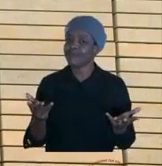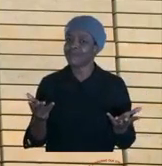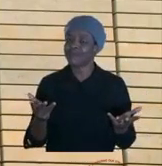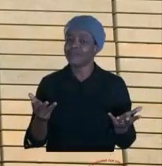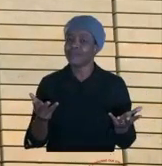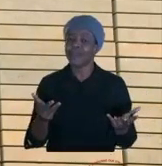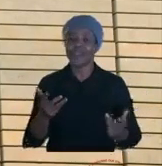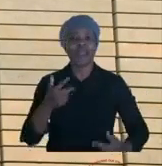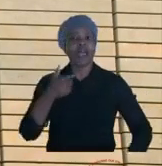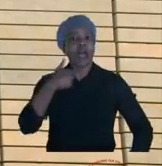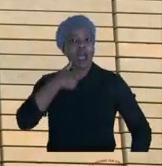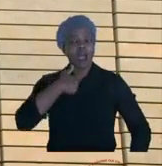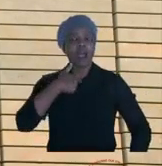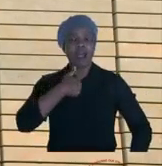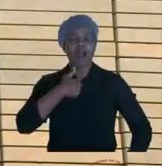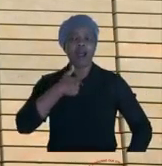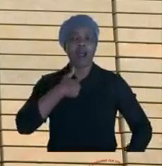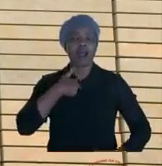I am her dream.